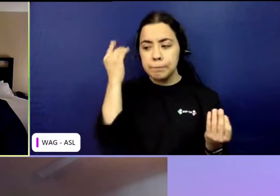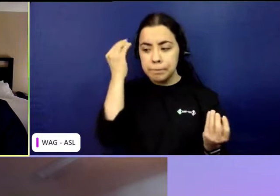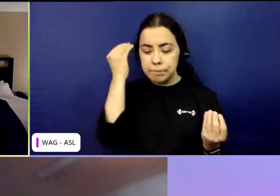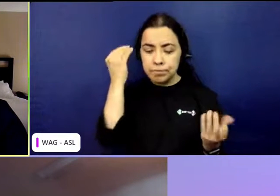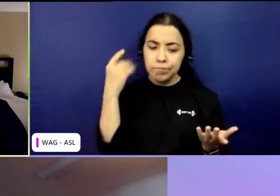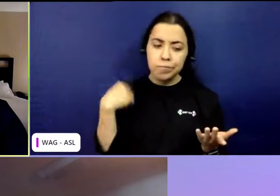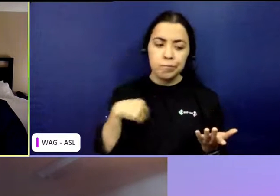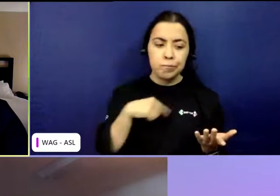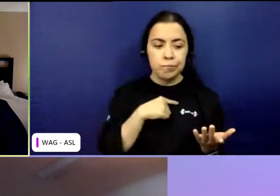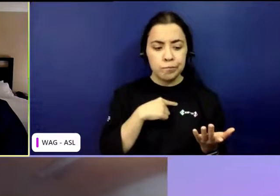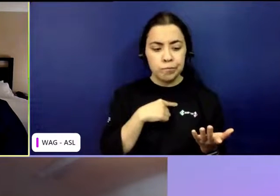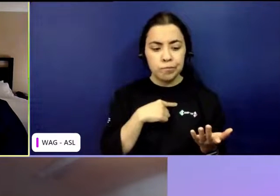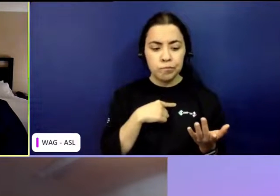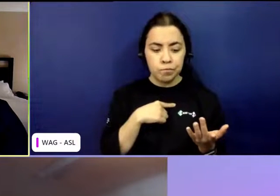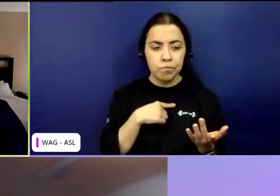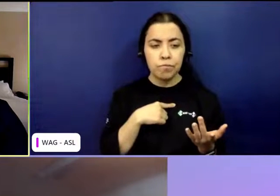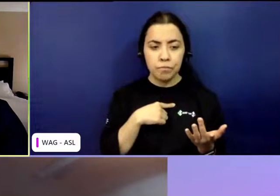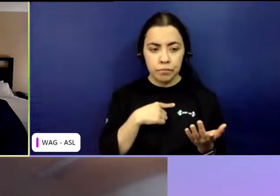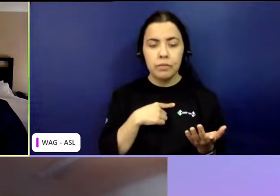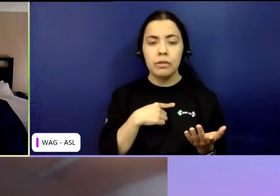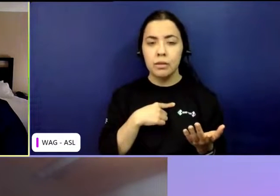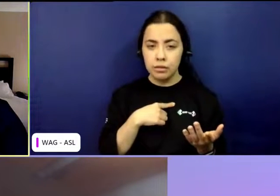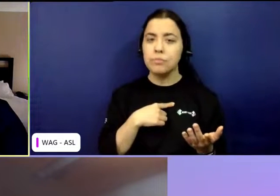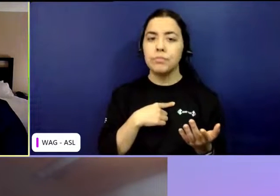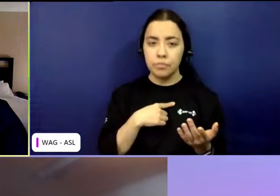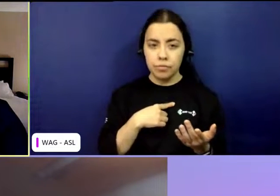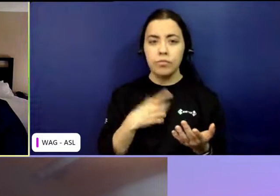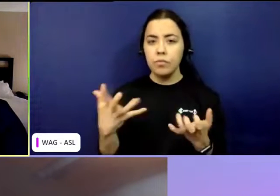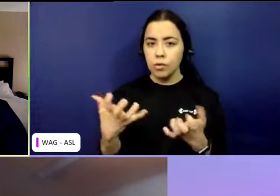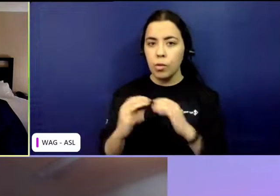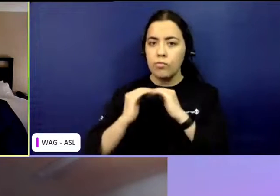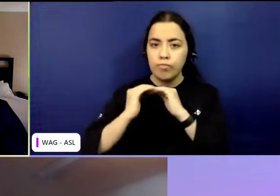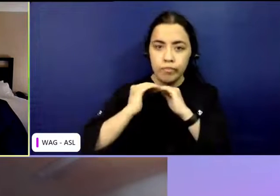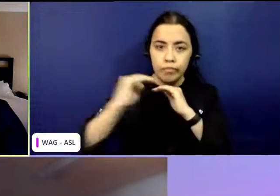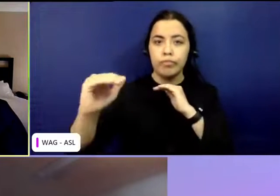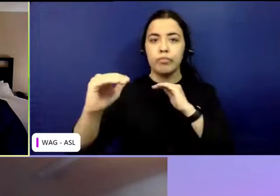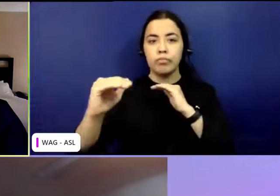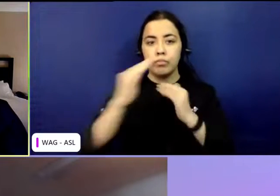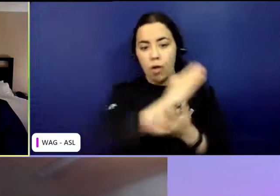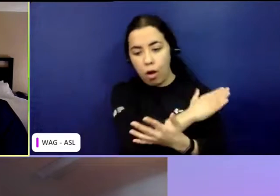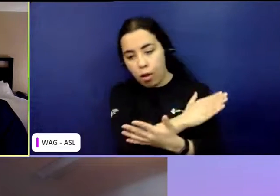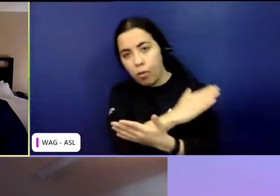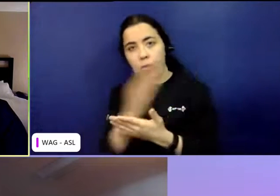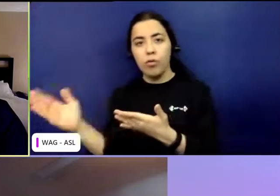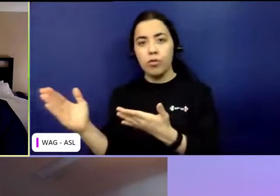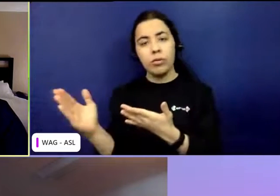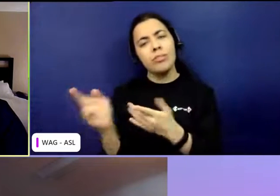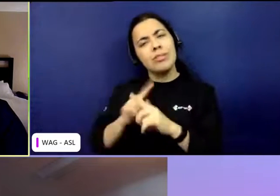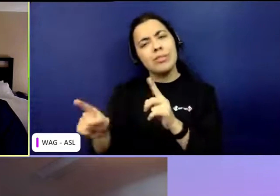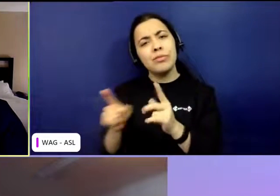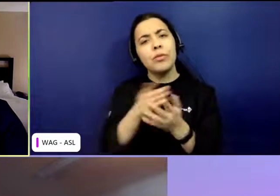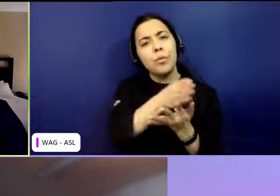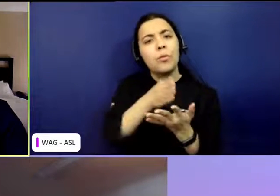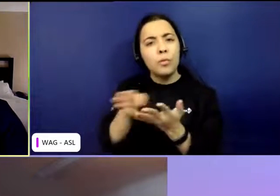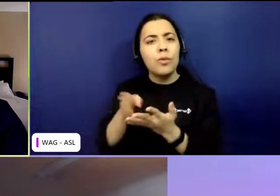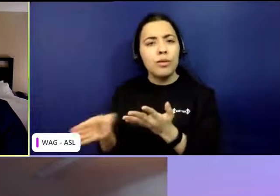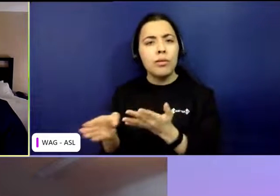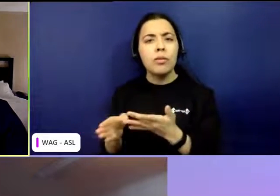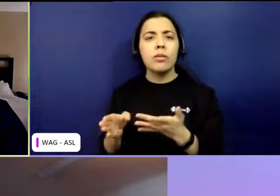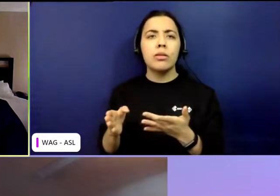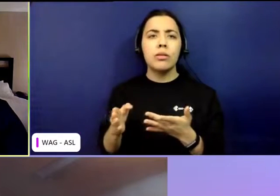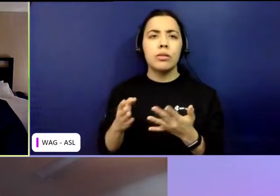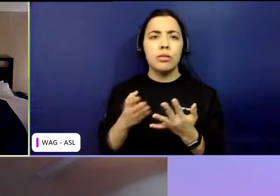look to ensure consistency across our channels and across